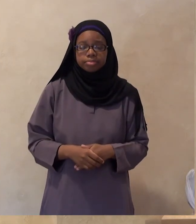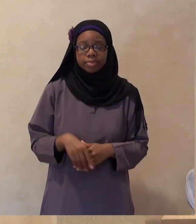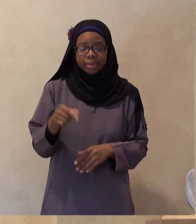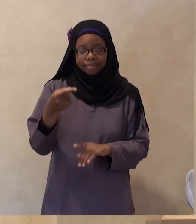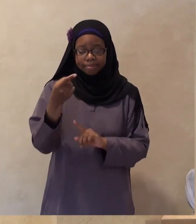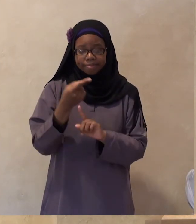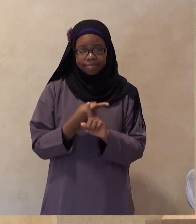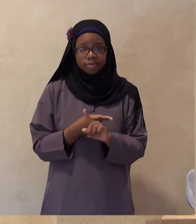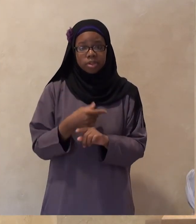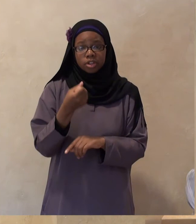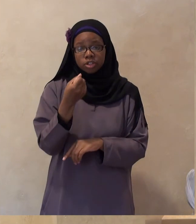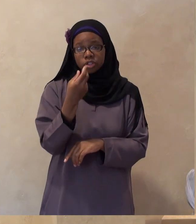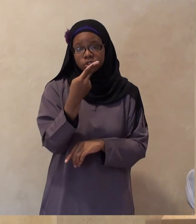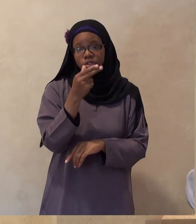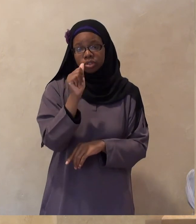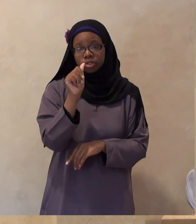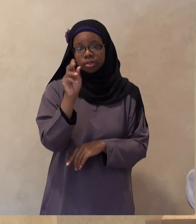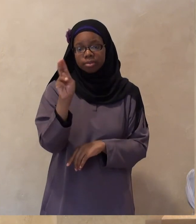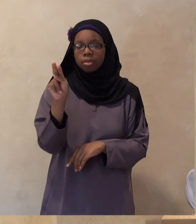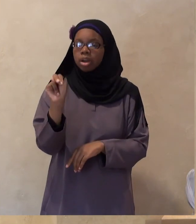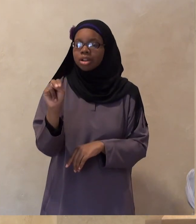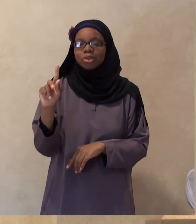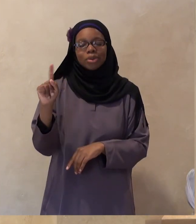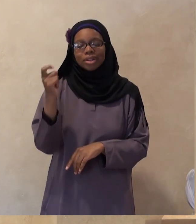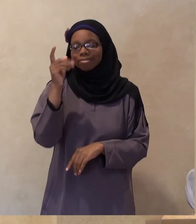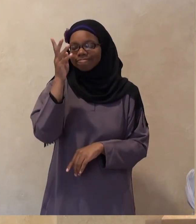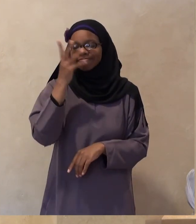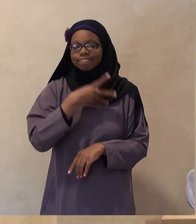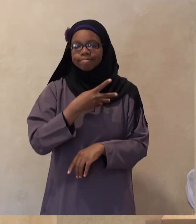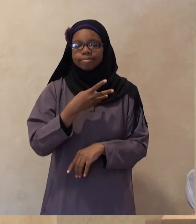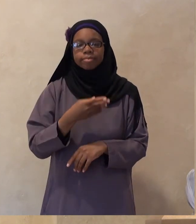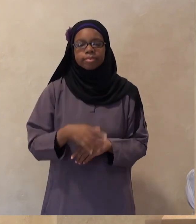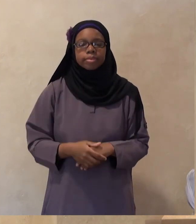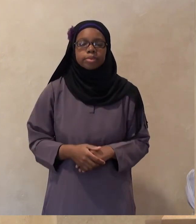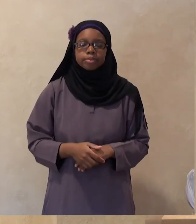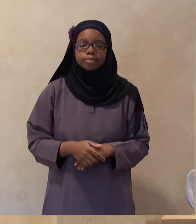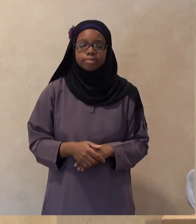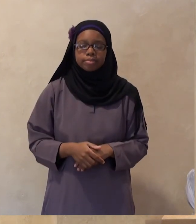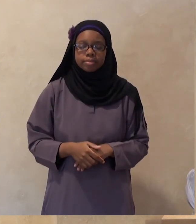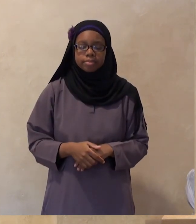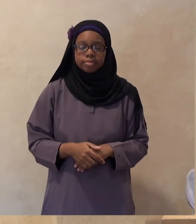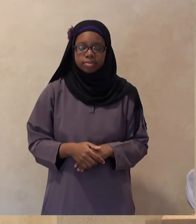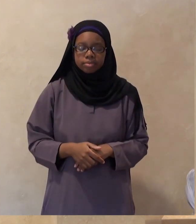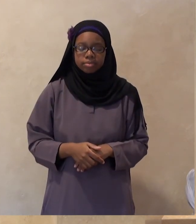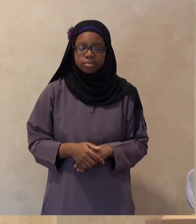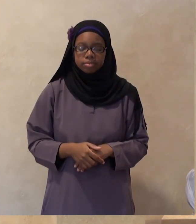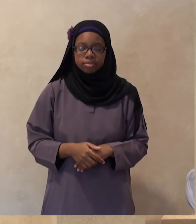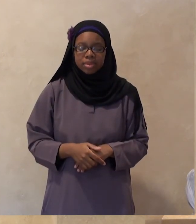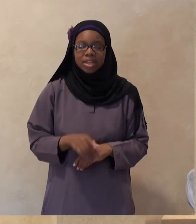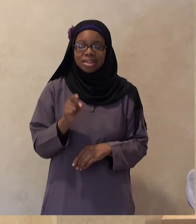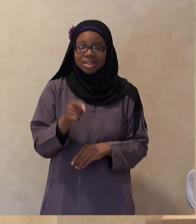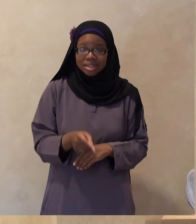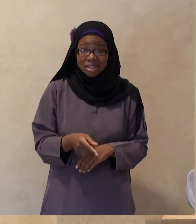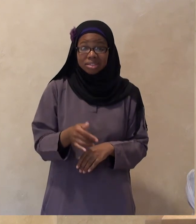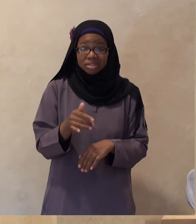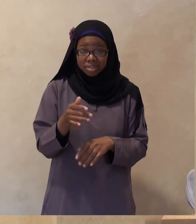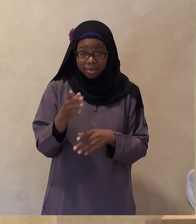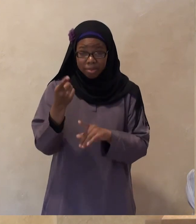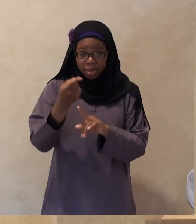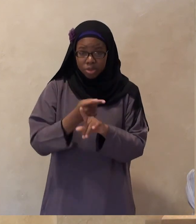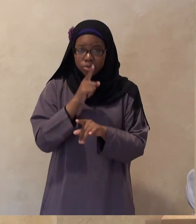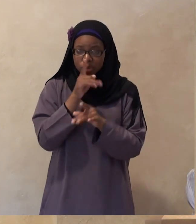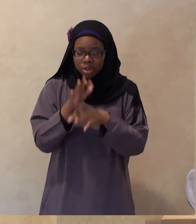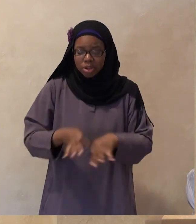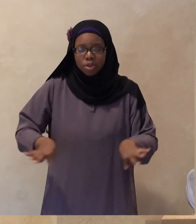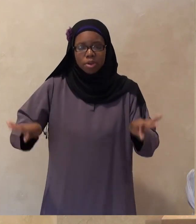Shaban should not be neglected. The month of Shaban is a month of great virtue. It's a month in